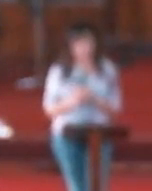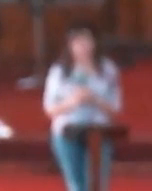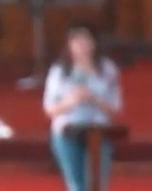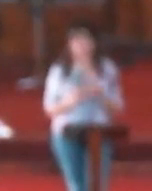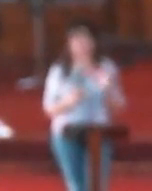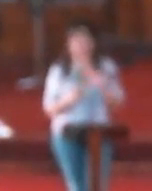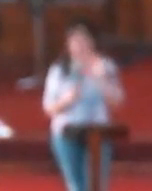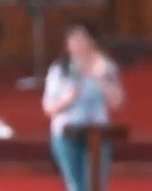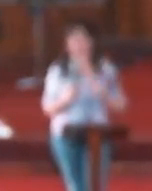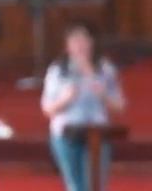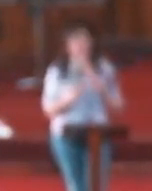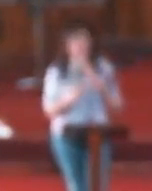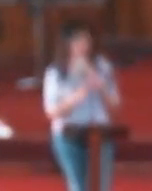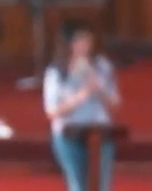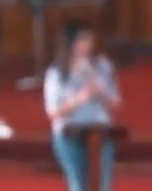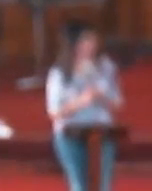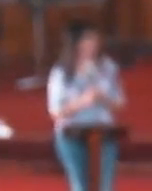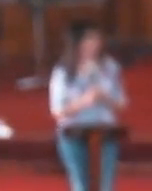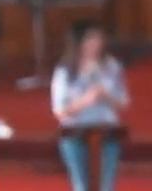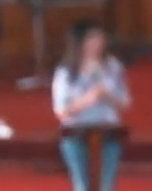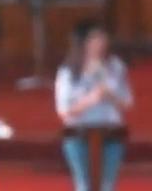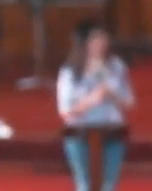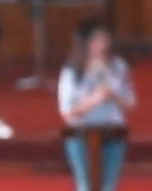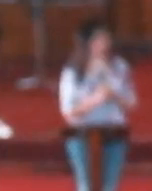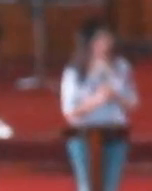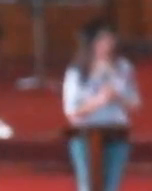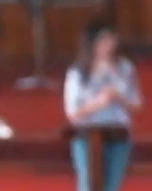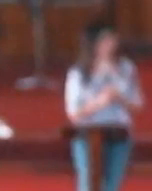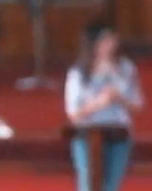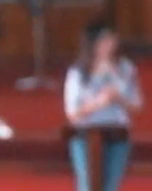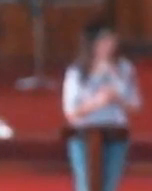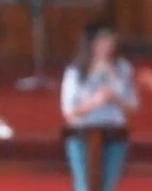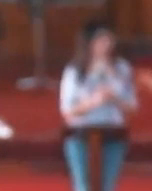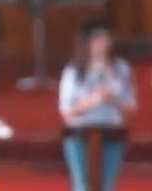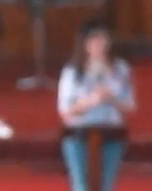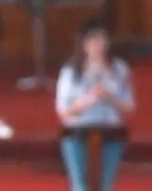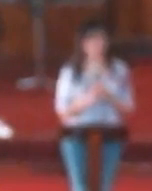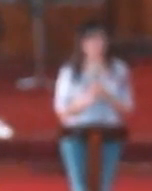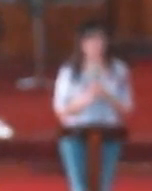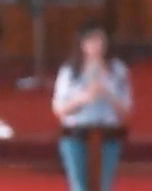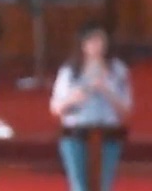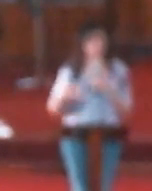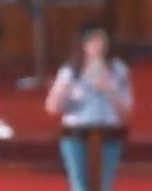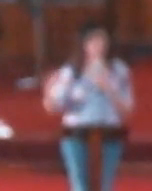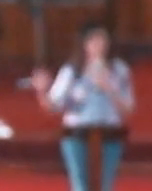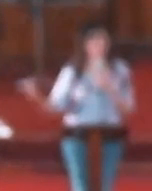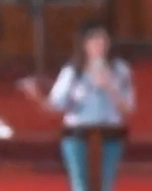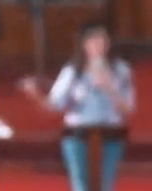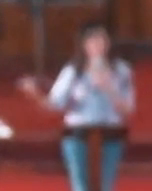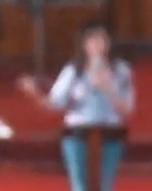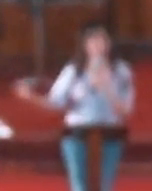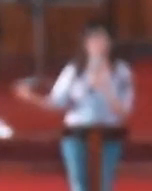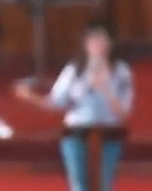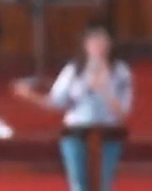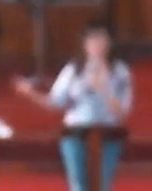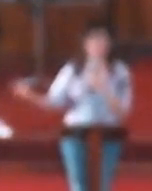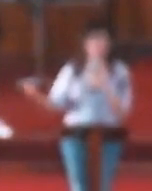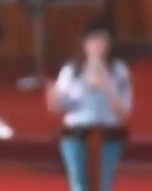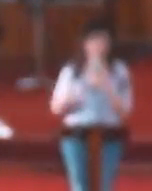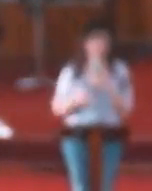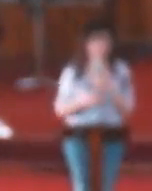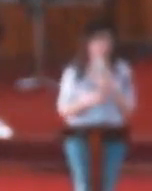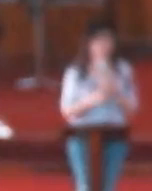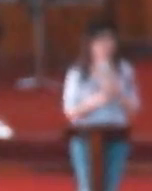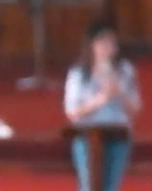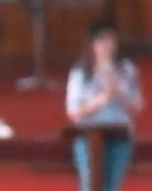run dry. Proclaim that over your business. ¿Qué efecto produciría eso en Daniel? Okay, so what effect would these words have in